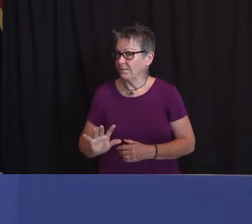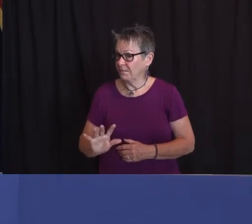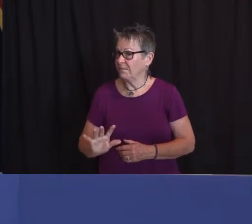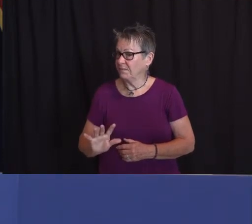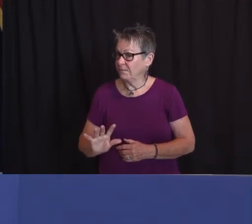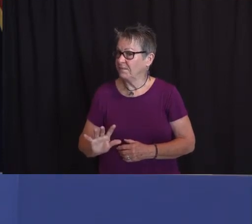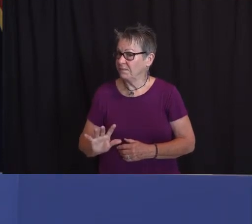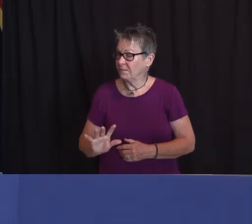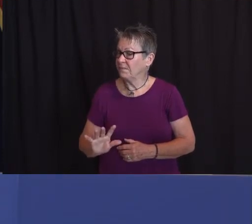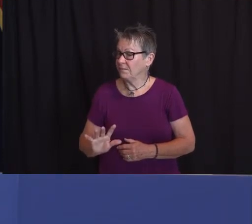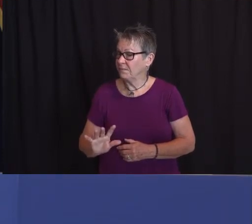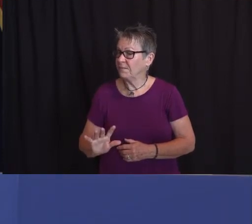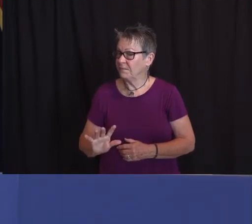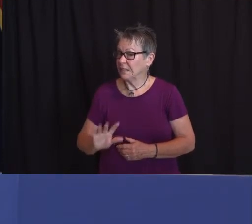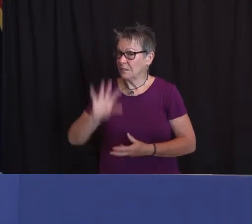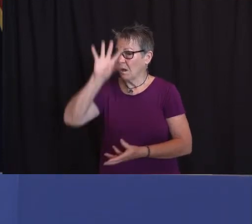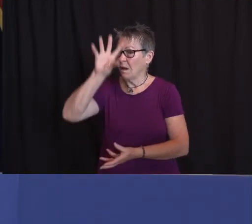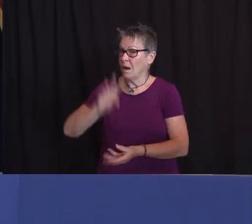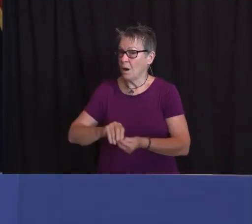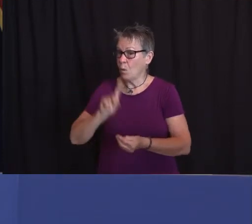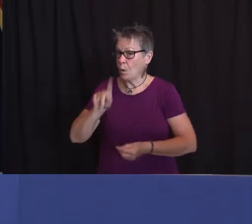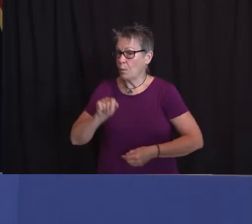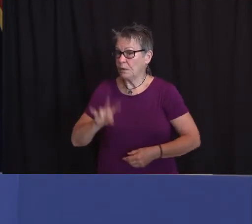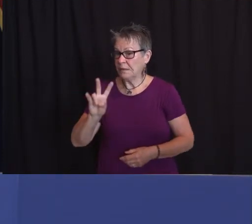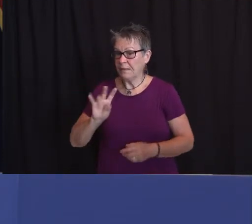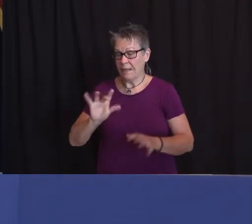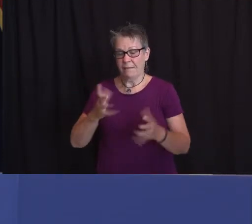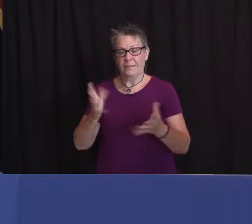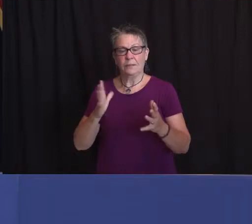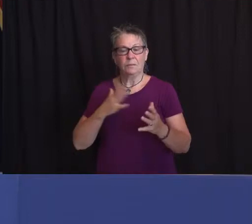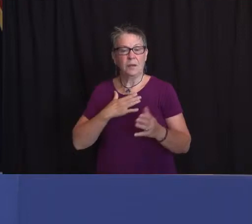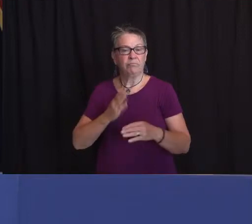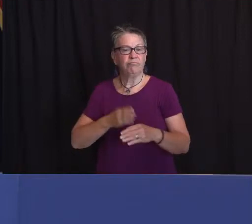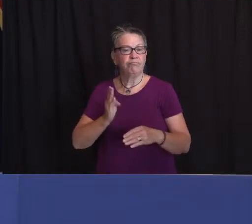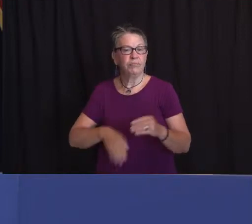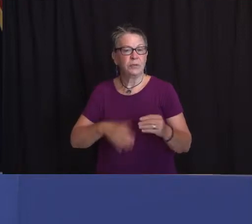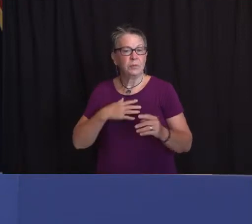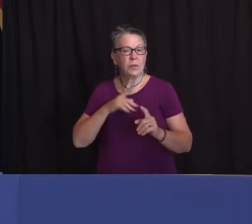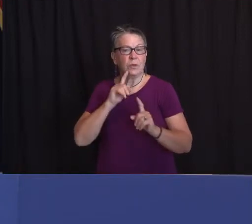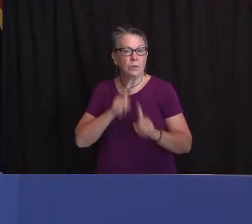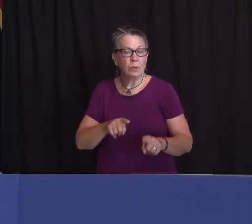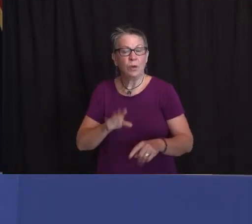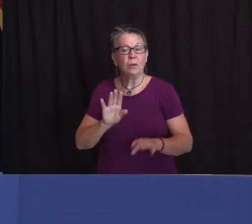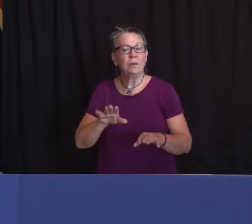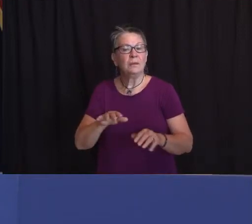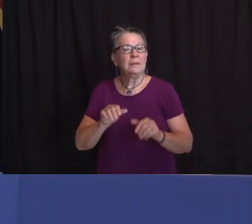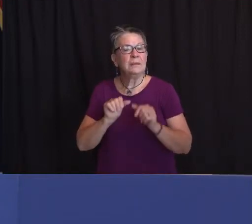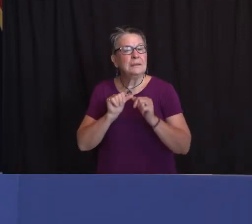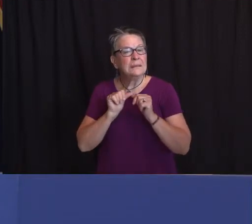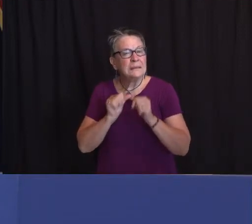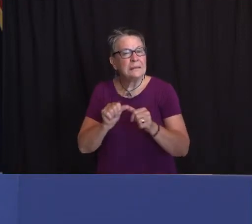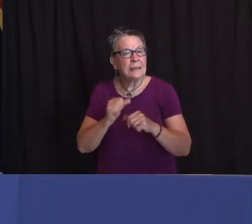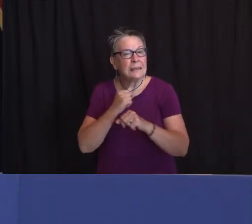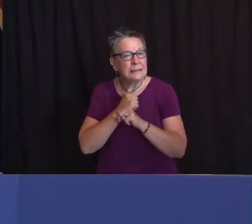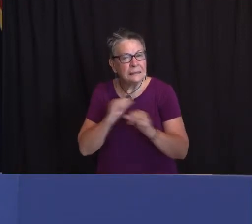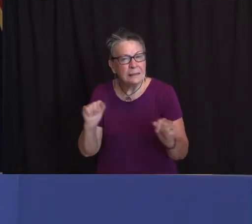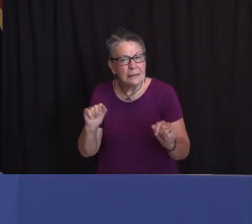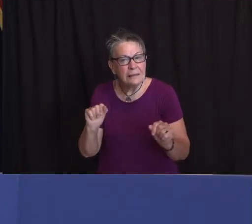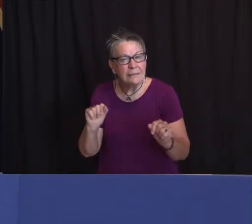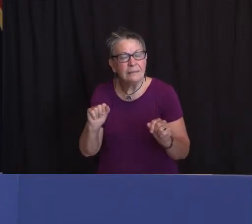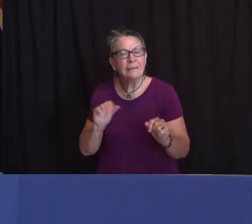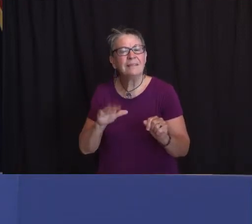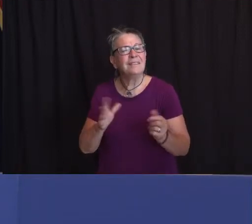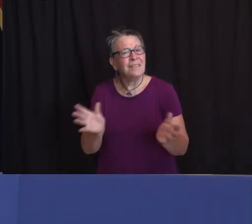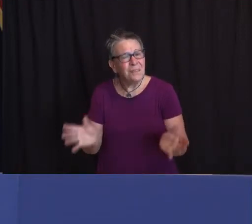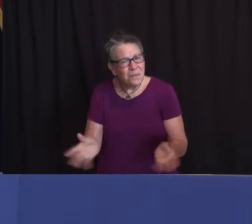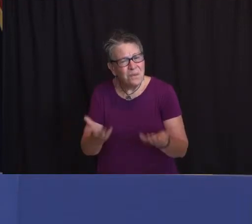So that ends my report. Continue to stay safe. Let's get vaccinated, protect ourselves, our family, our friends, and